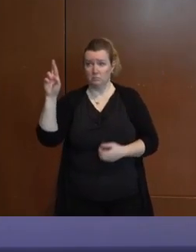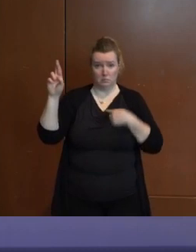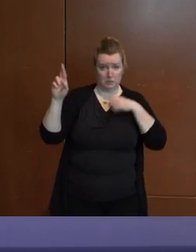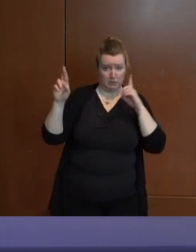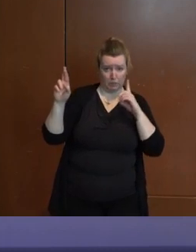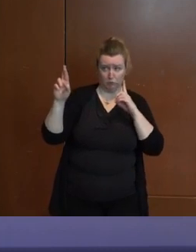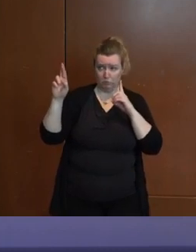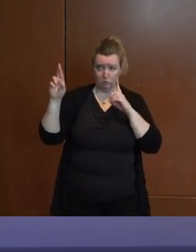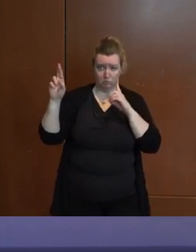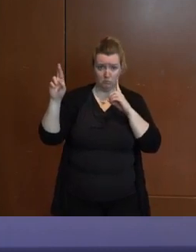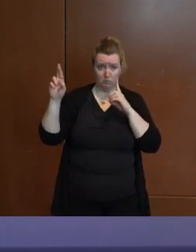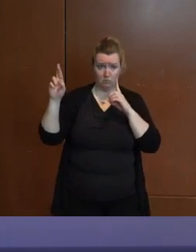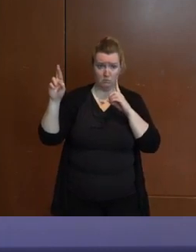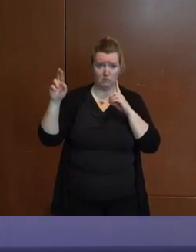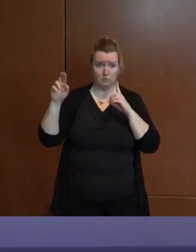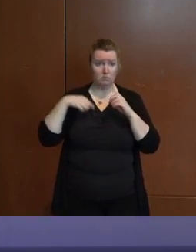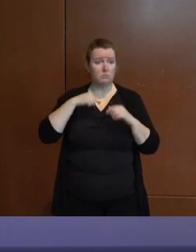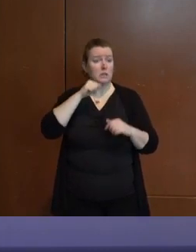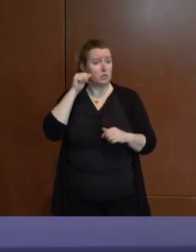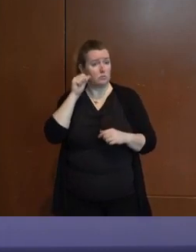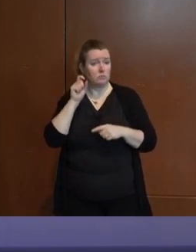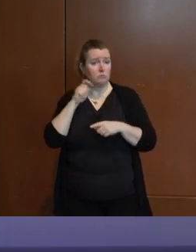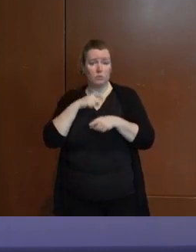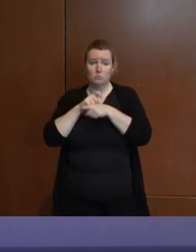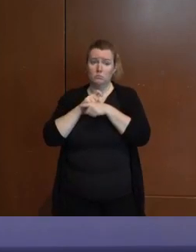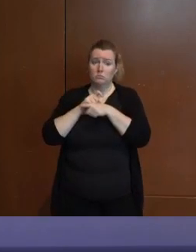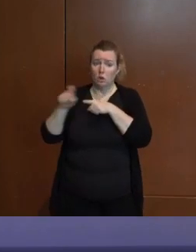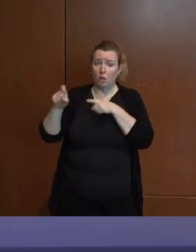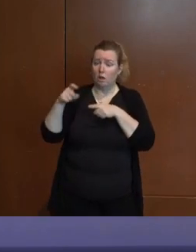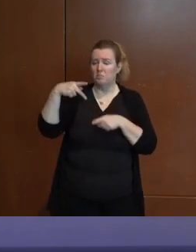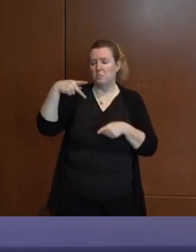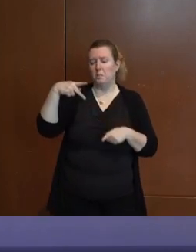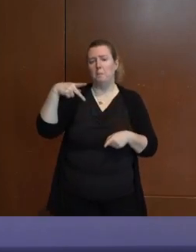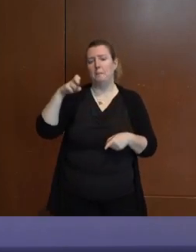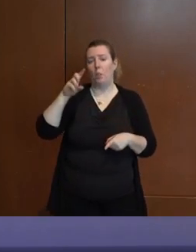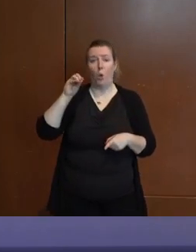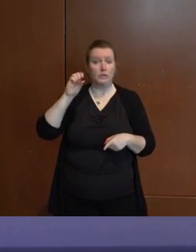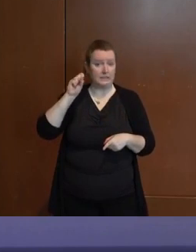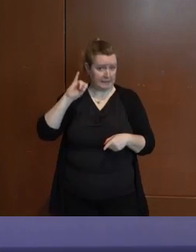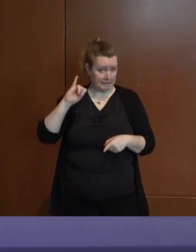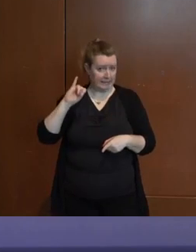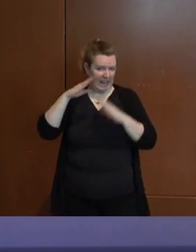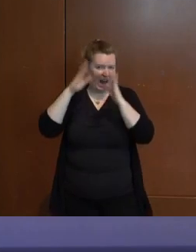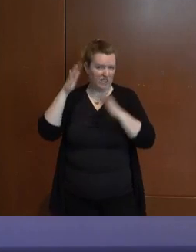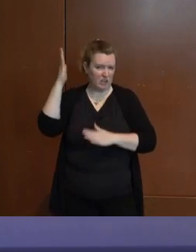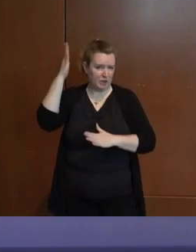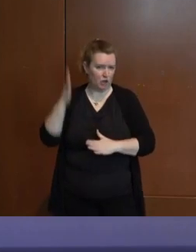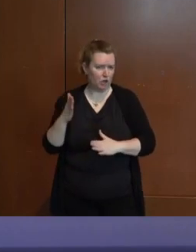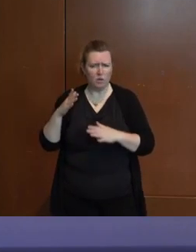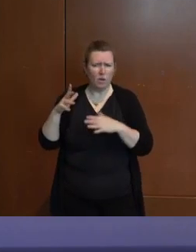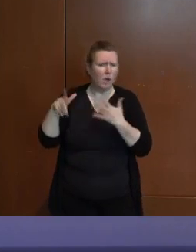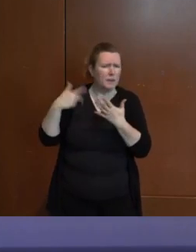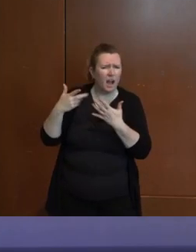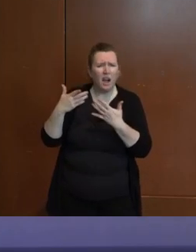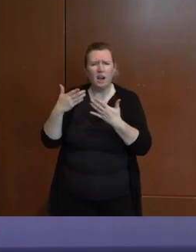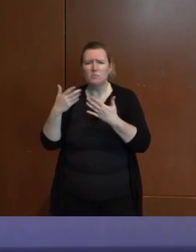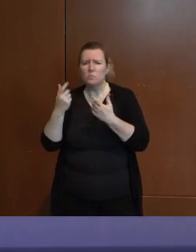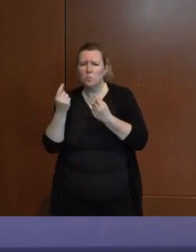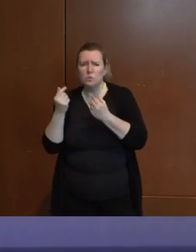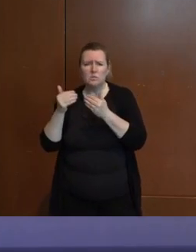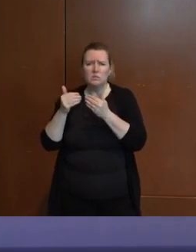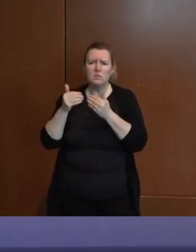what elements we would like to see in the next stimulus bill. George Helmy and I were on at very high levels this morning